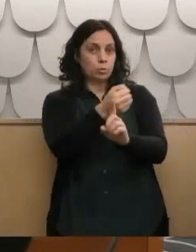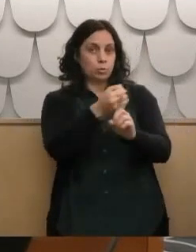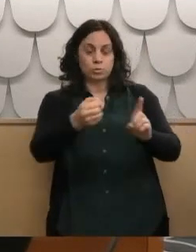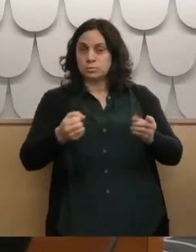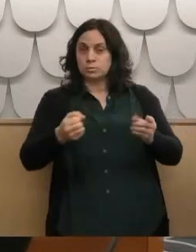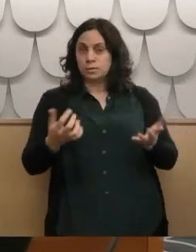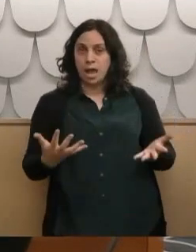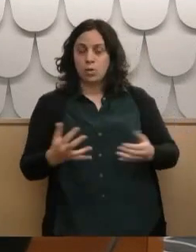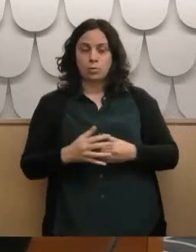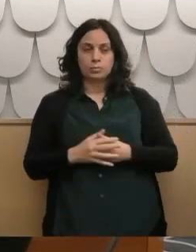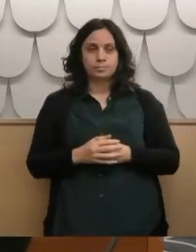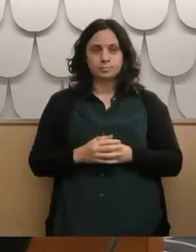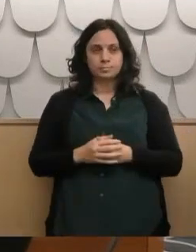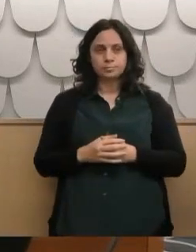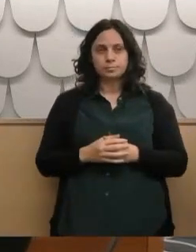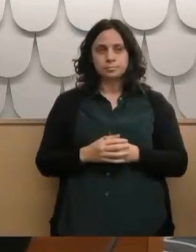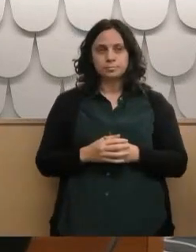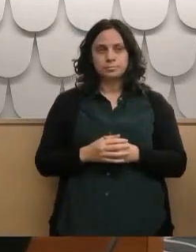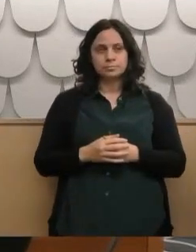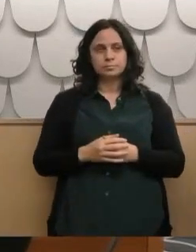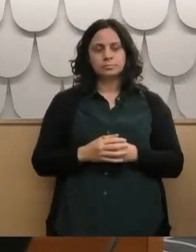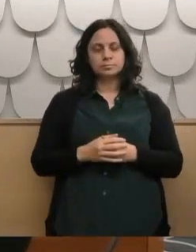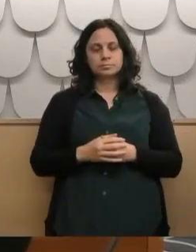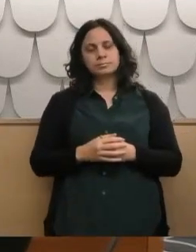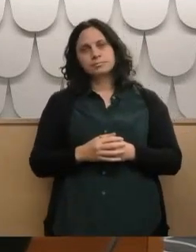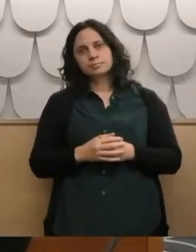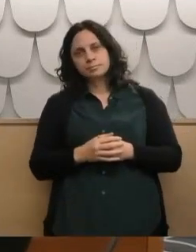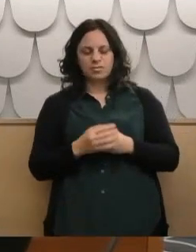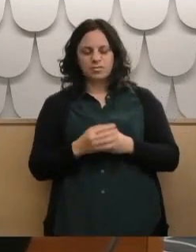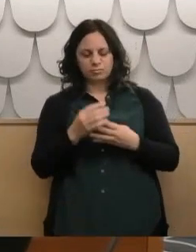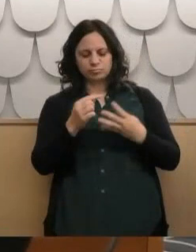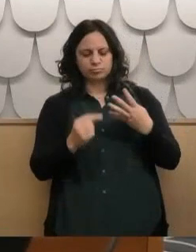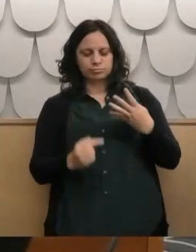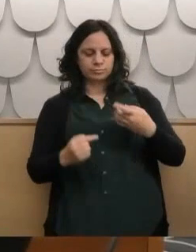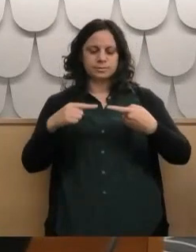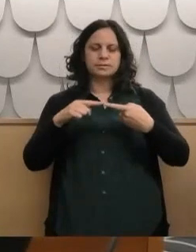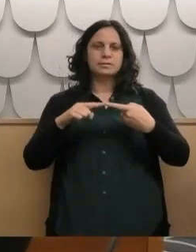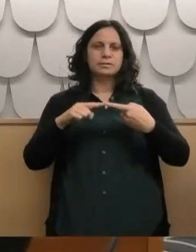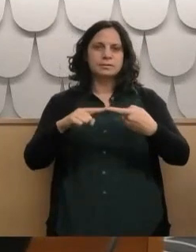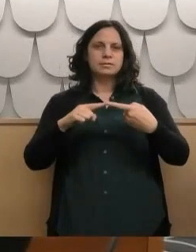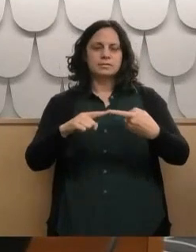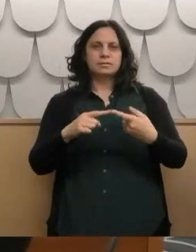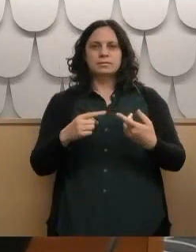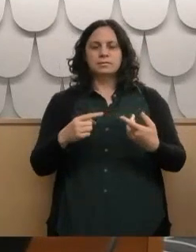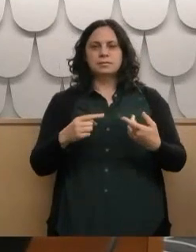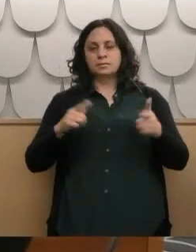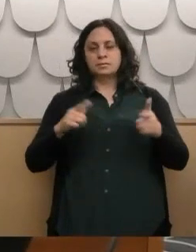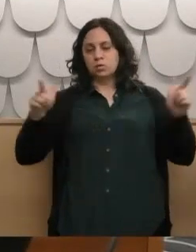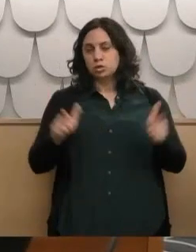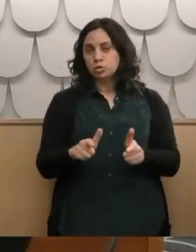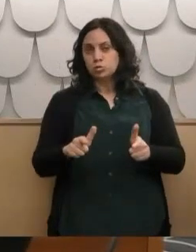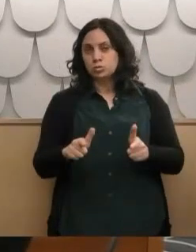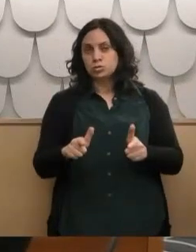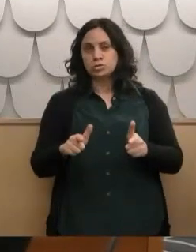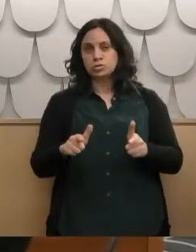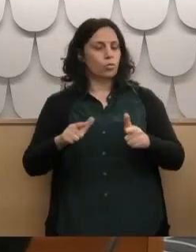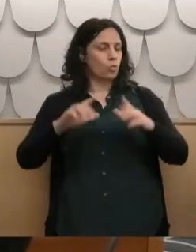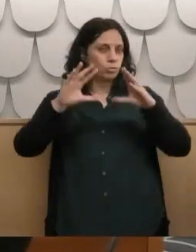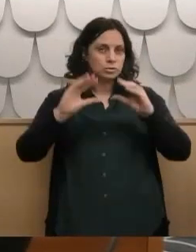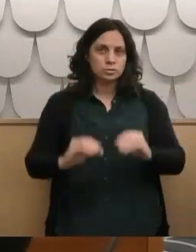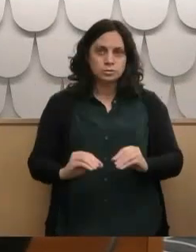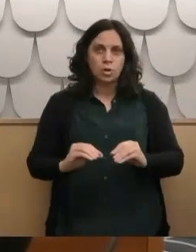And I'd suggest it is about a number of things. Firstly, reducing or eliminating opportunities for people